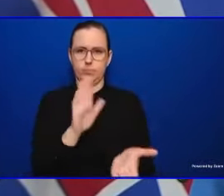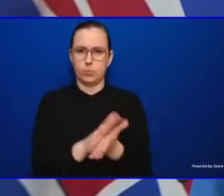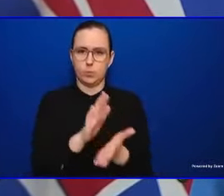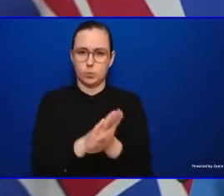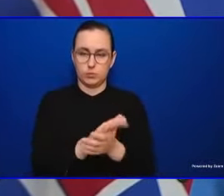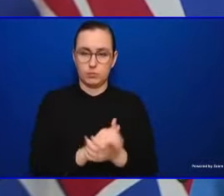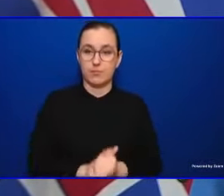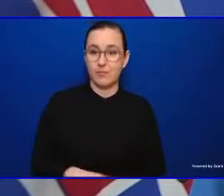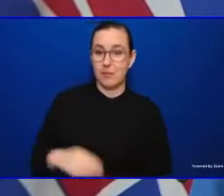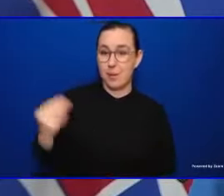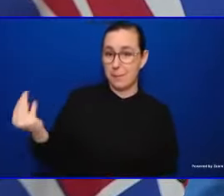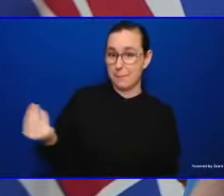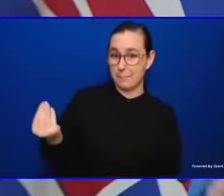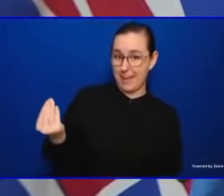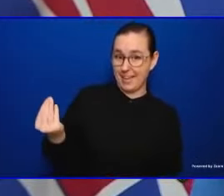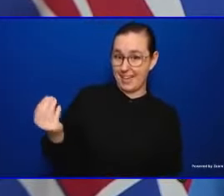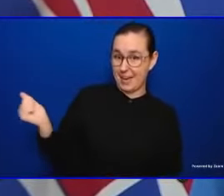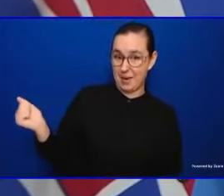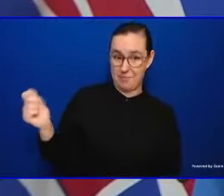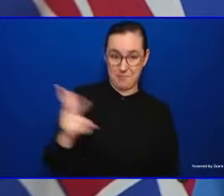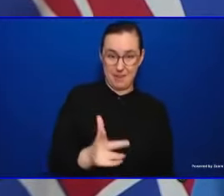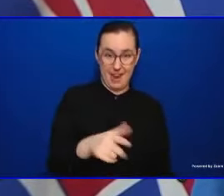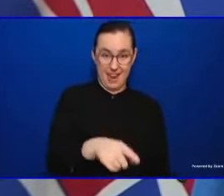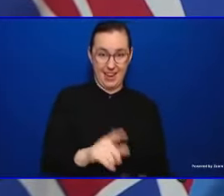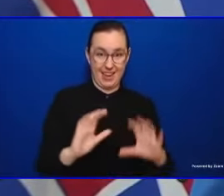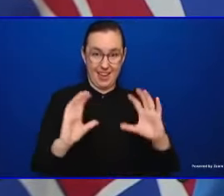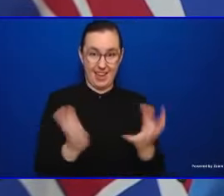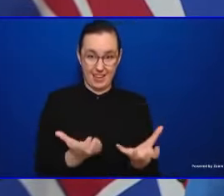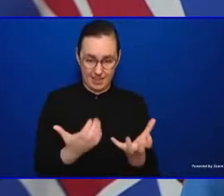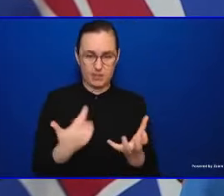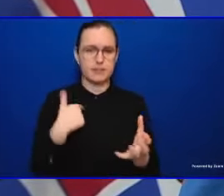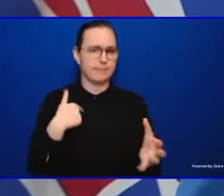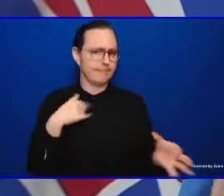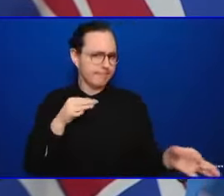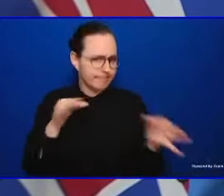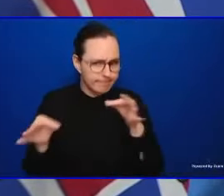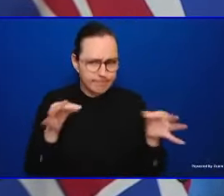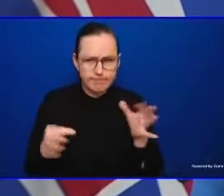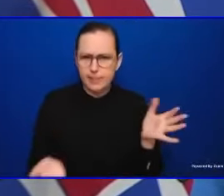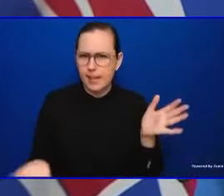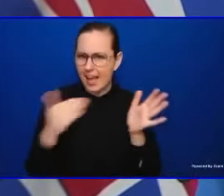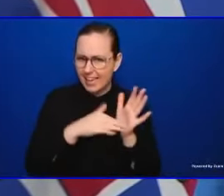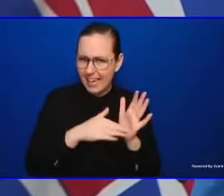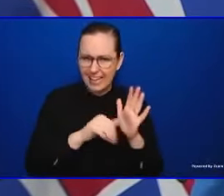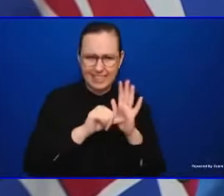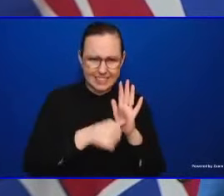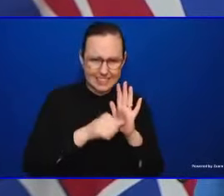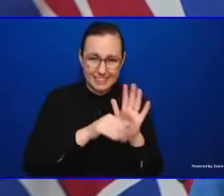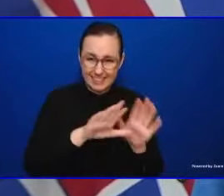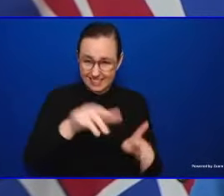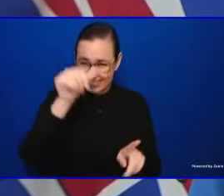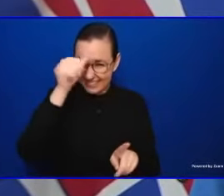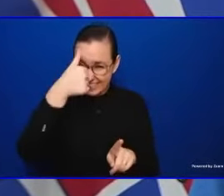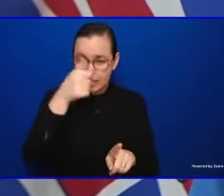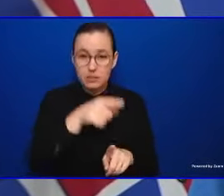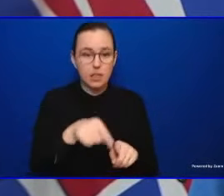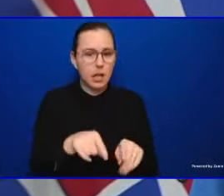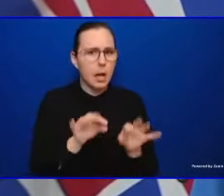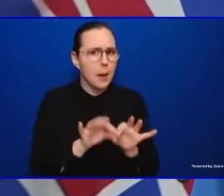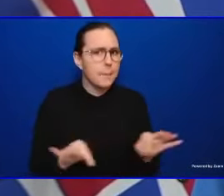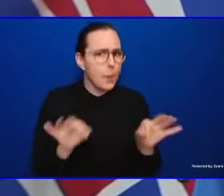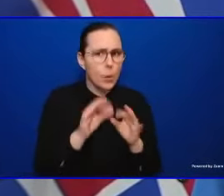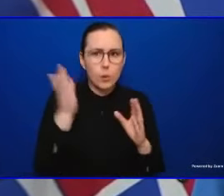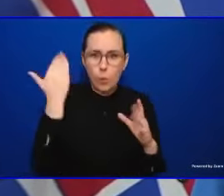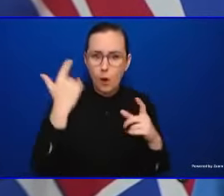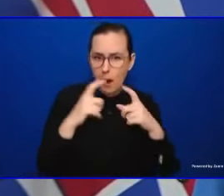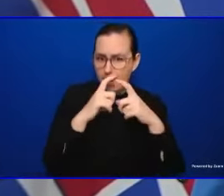class is a refresher on the proper way to use a mask, the importance of using a mask, how it can help keep everybody